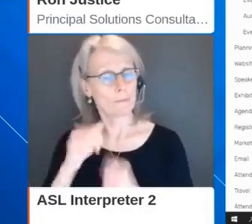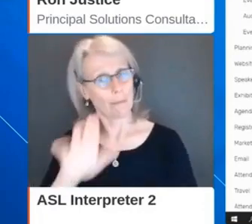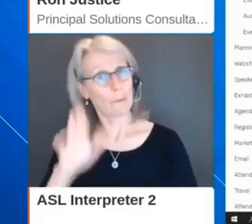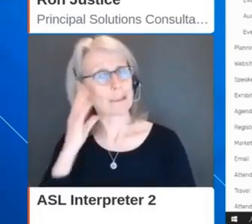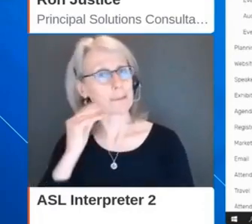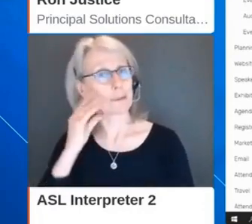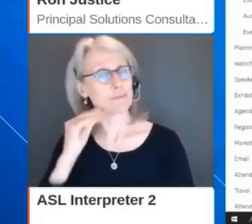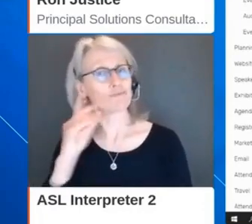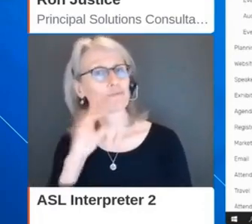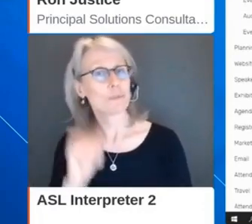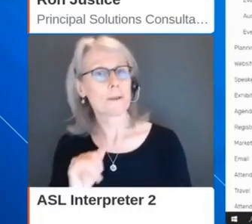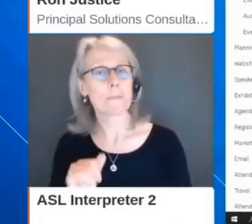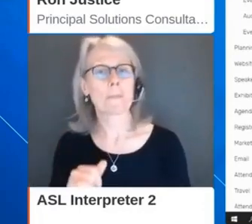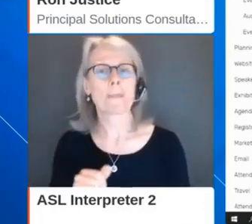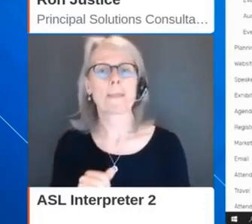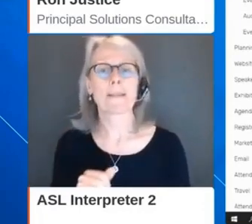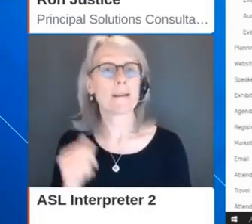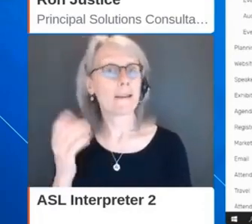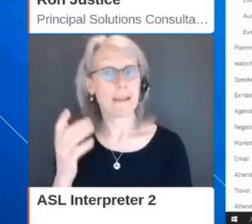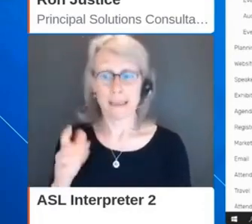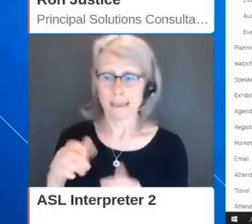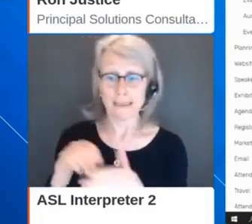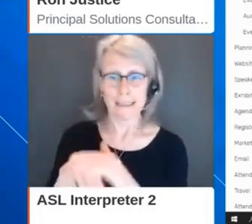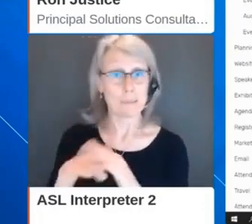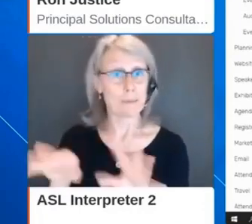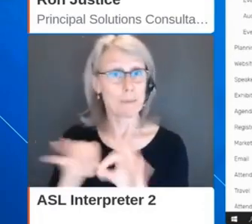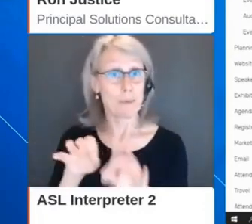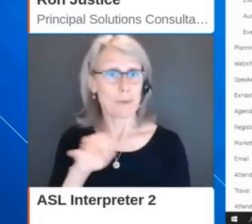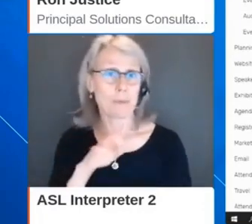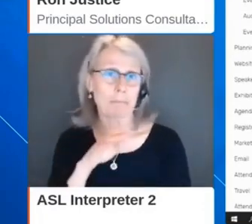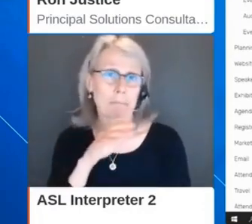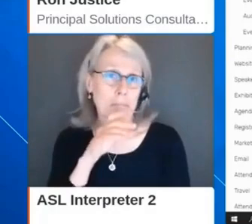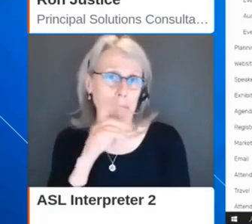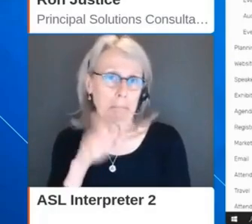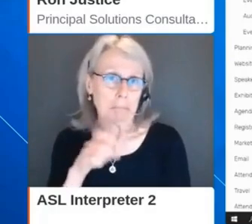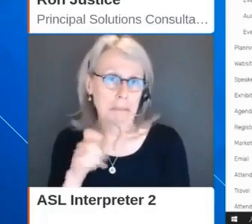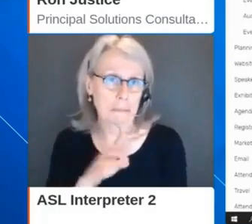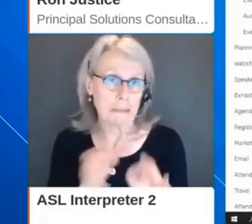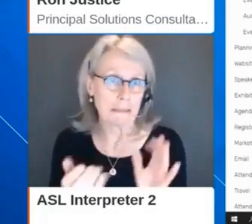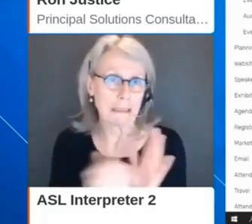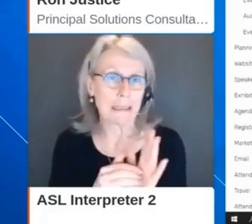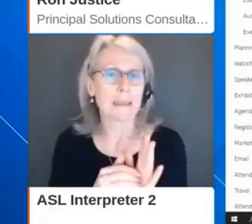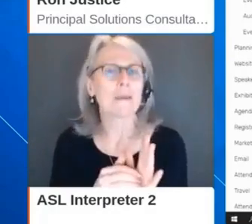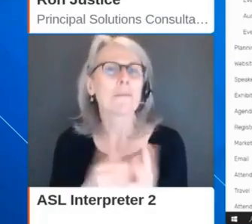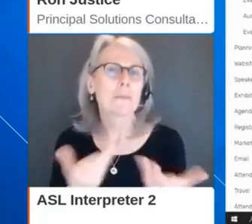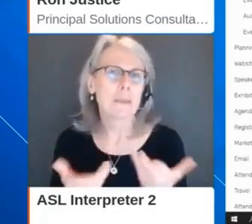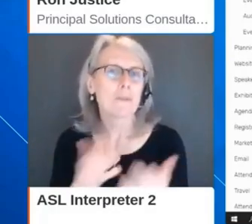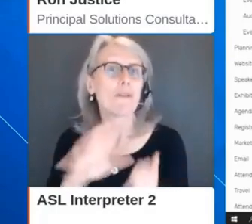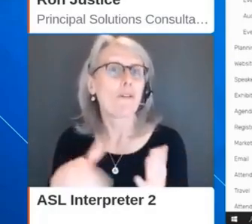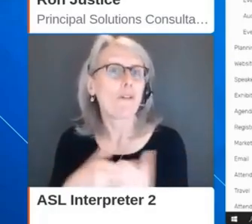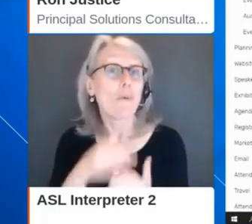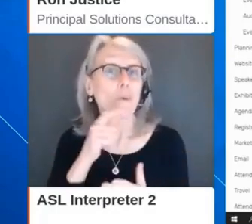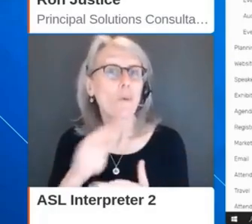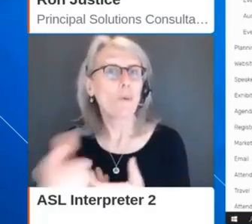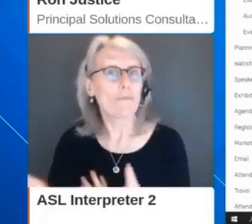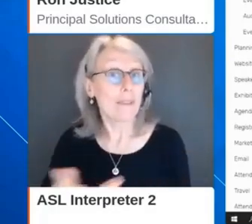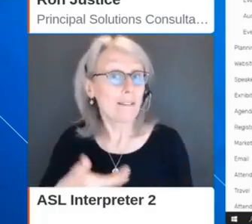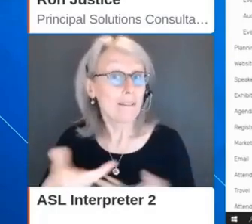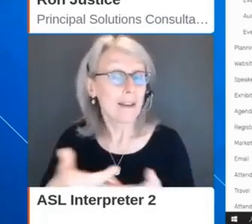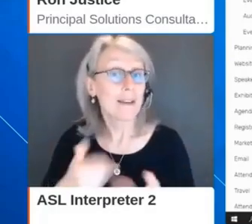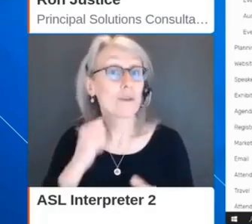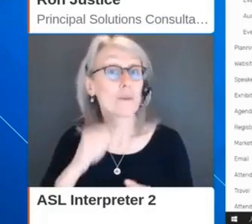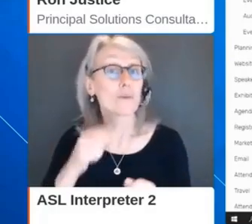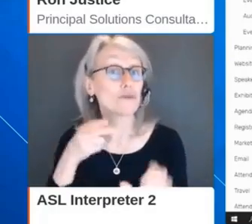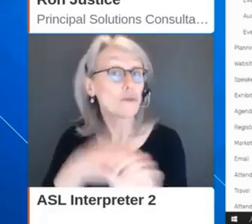go through and double click on why accessibility is important, but you do want to go through and ensure that all of your invitees and attendees are able to have an